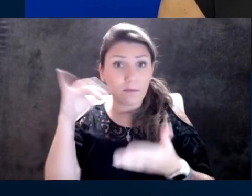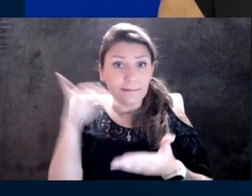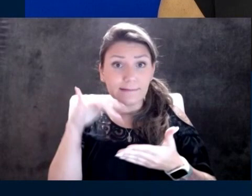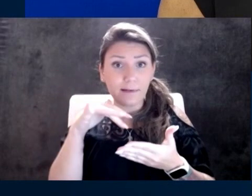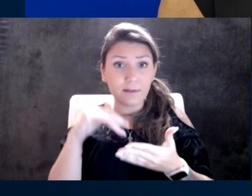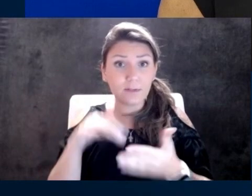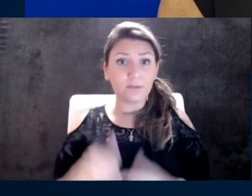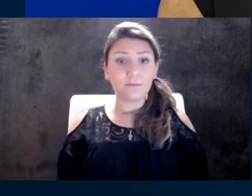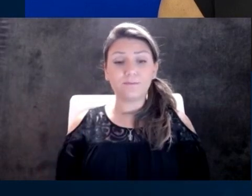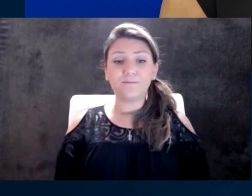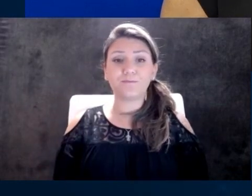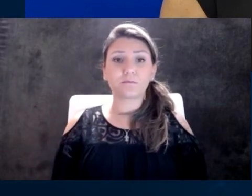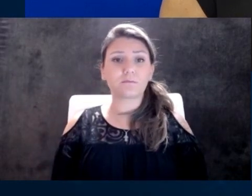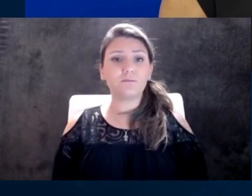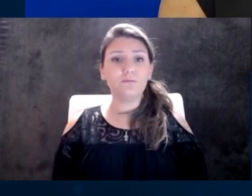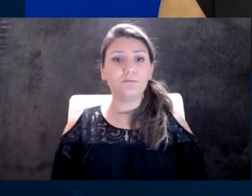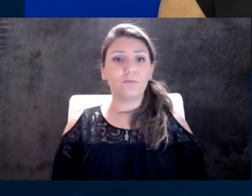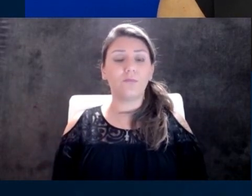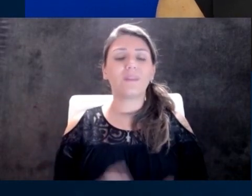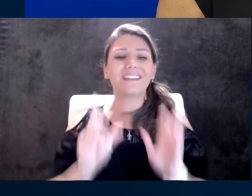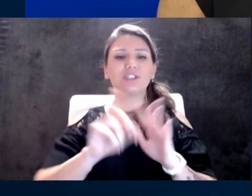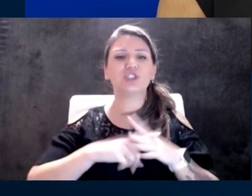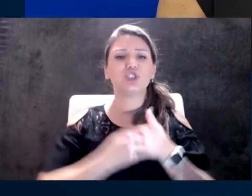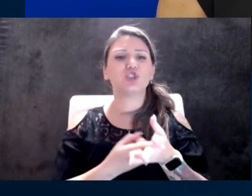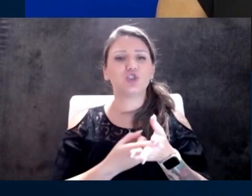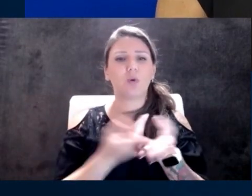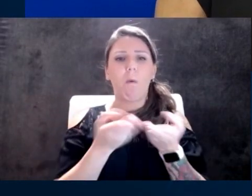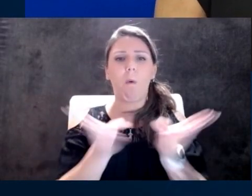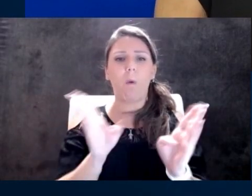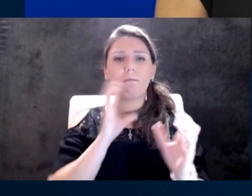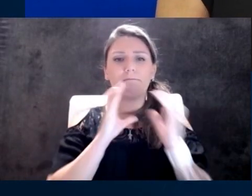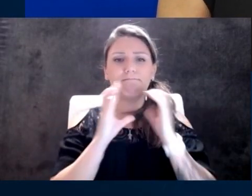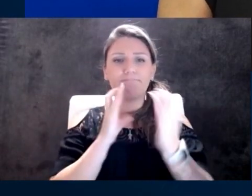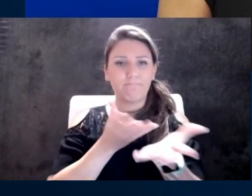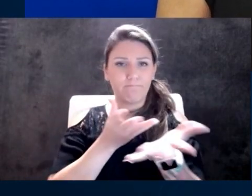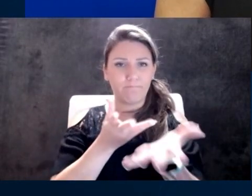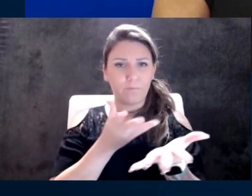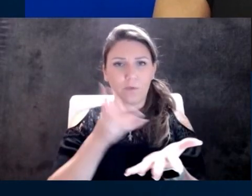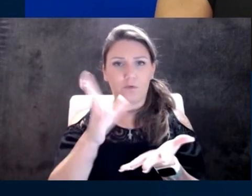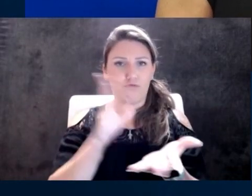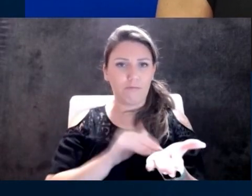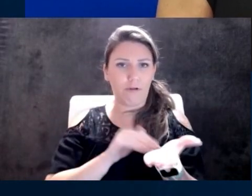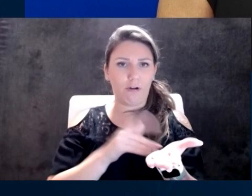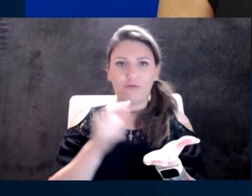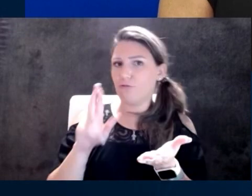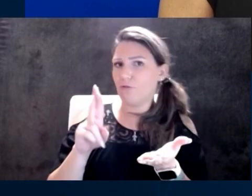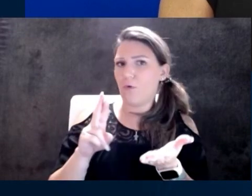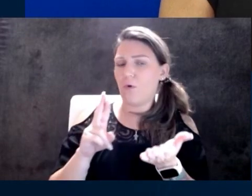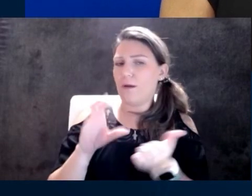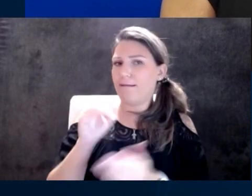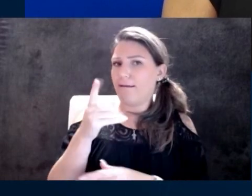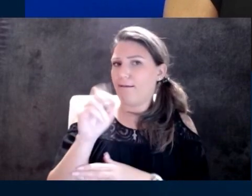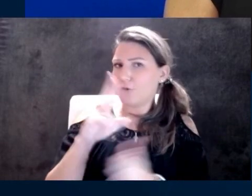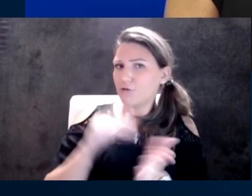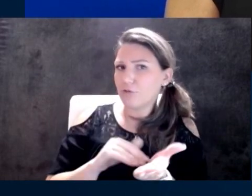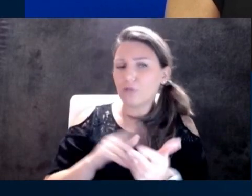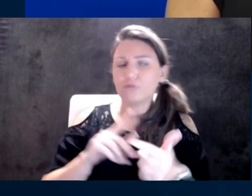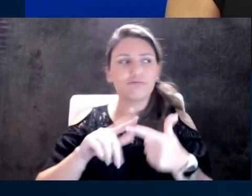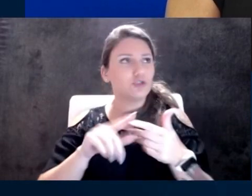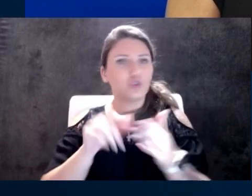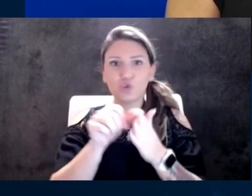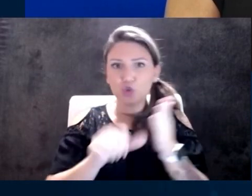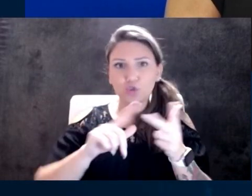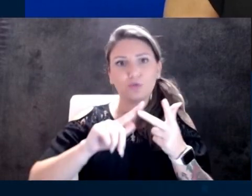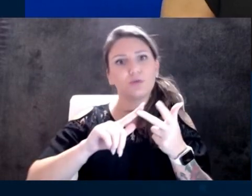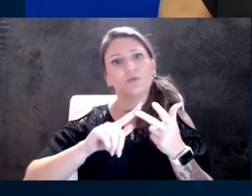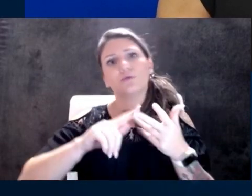I think it starts with an open dialogue with your provider, your oncologists, surgeons, and radiation doctors about what